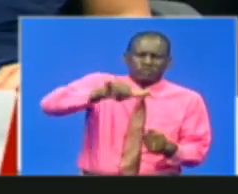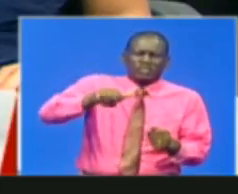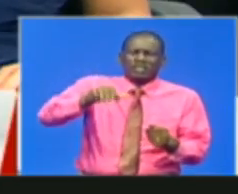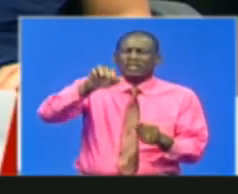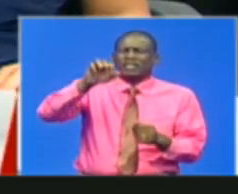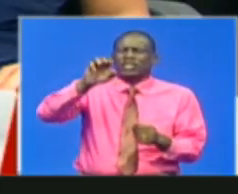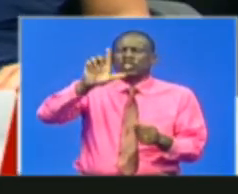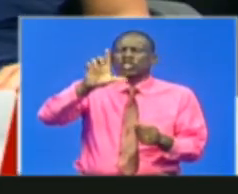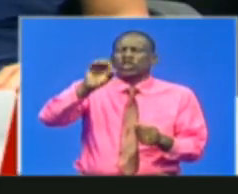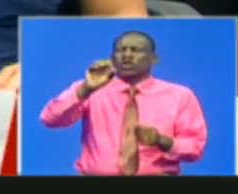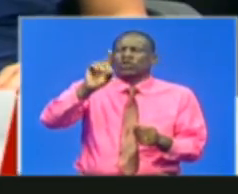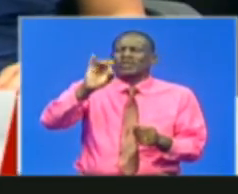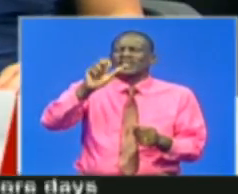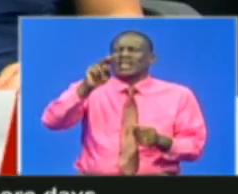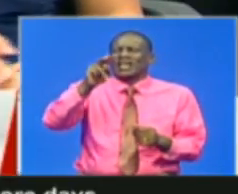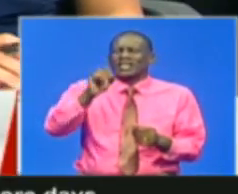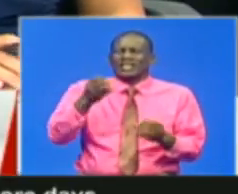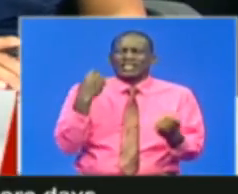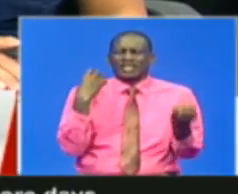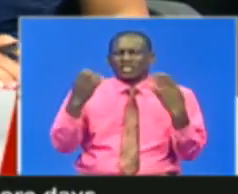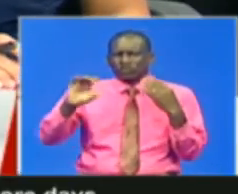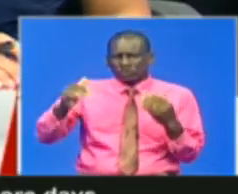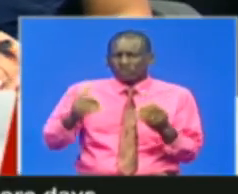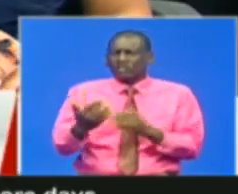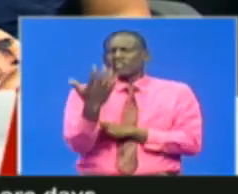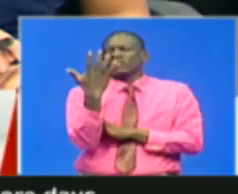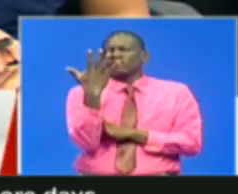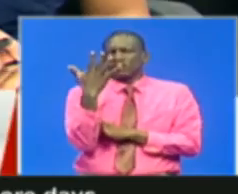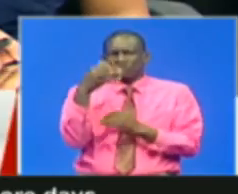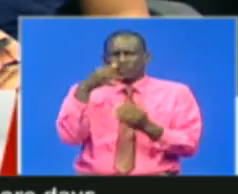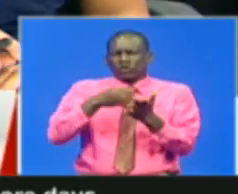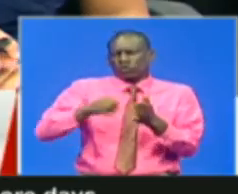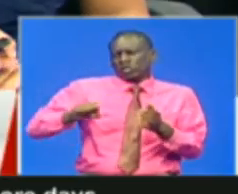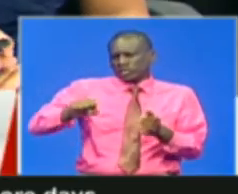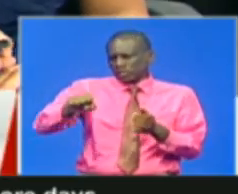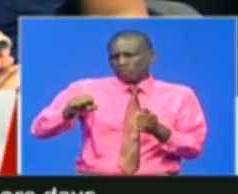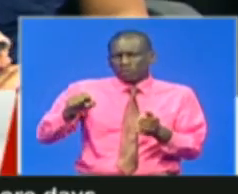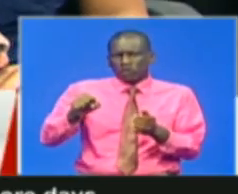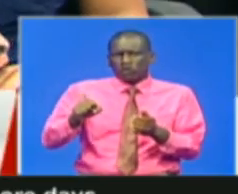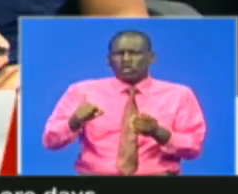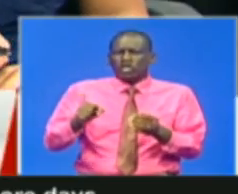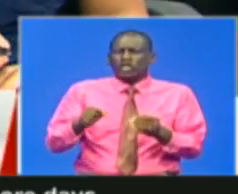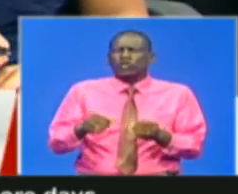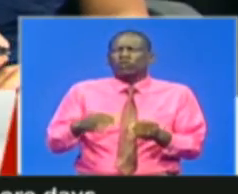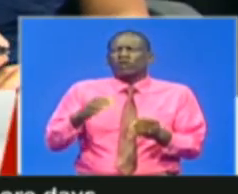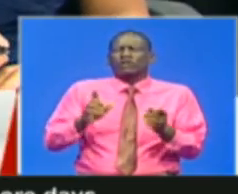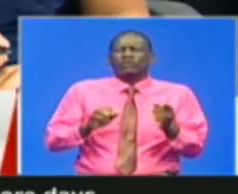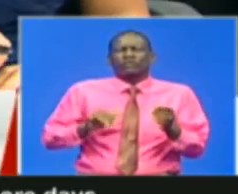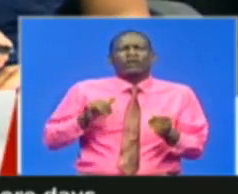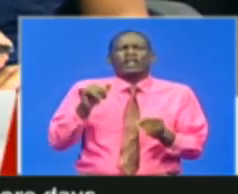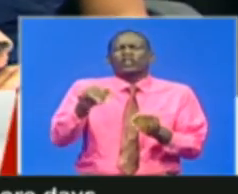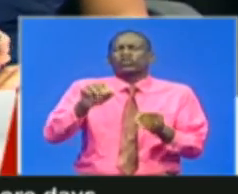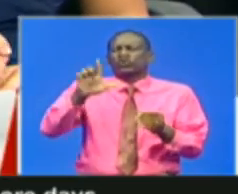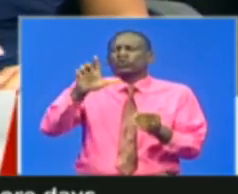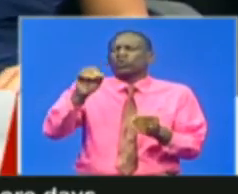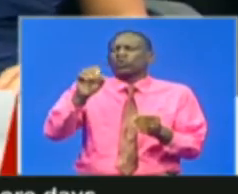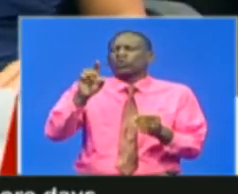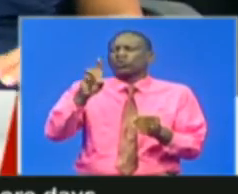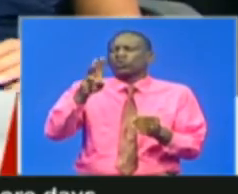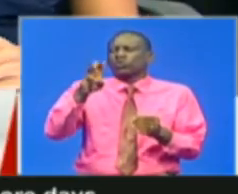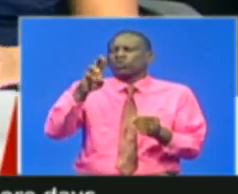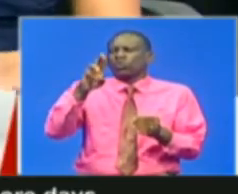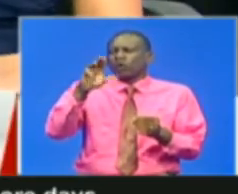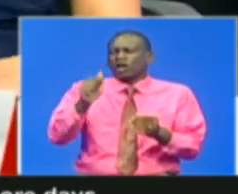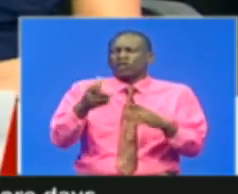in Londiani, that's in Kericho County. The 5, among them the pilot, were en route to Lodwa in Turkana County from the Masai Mara.